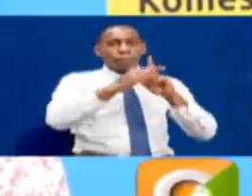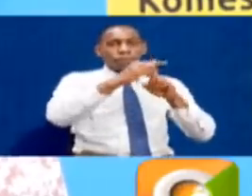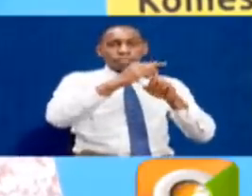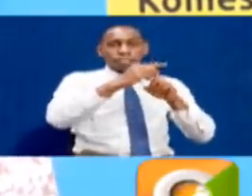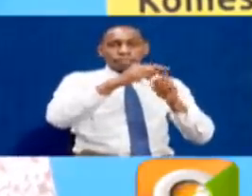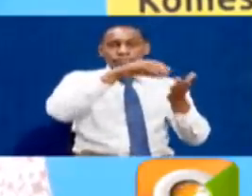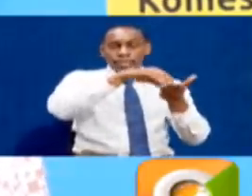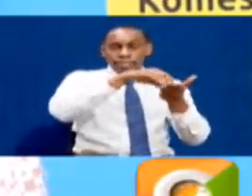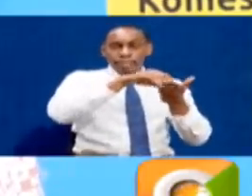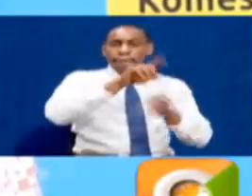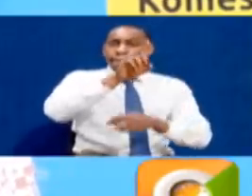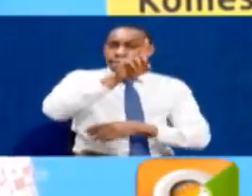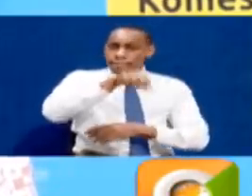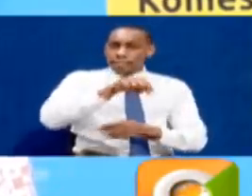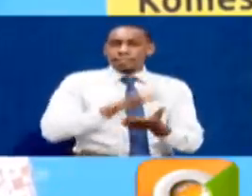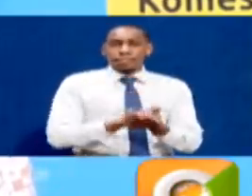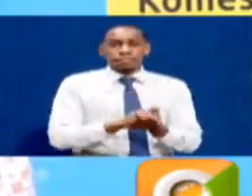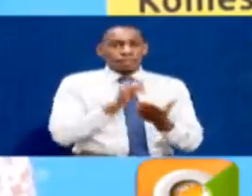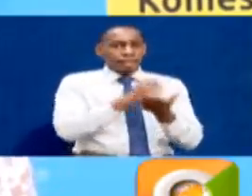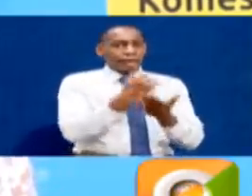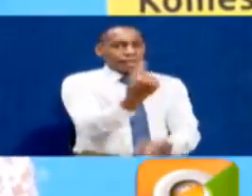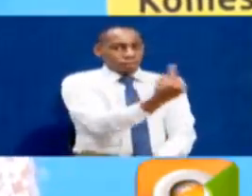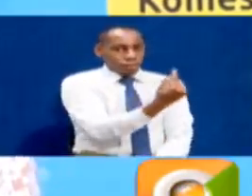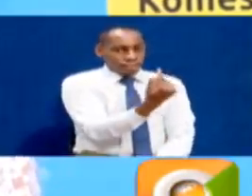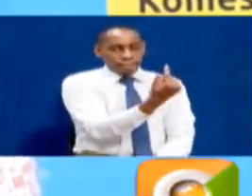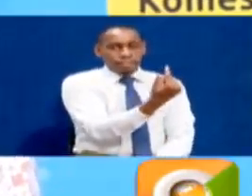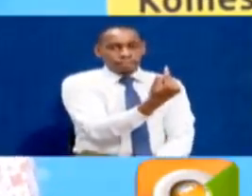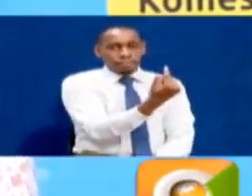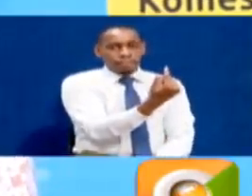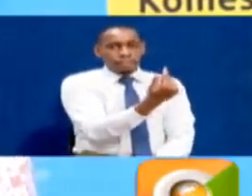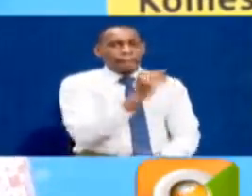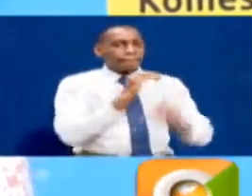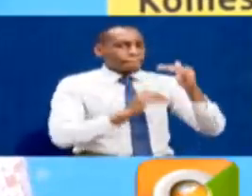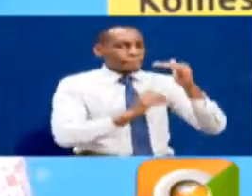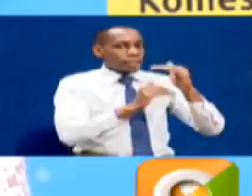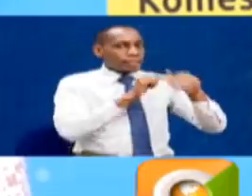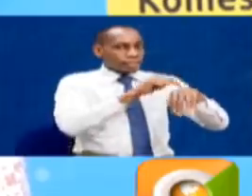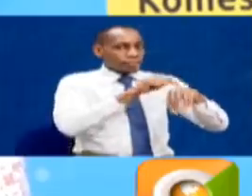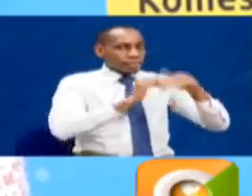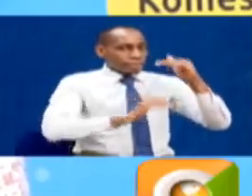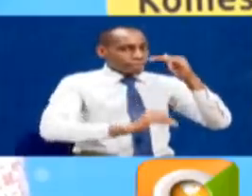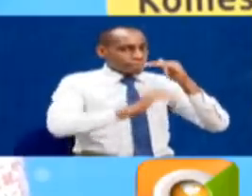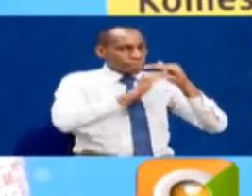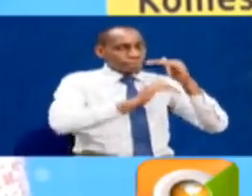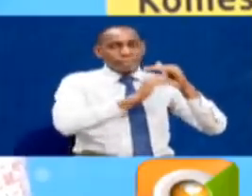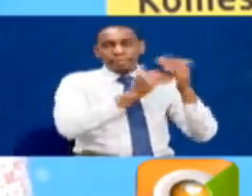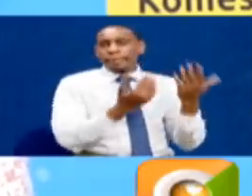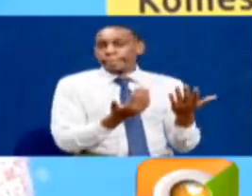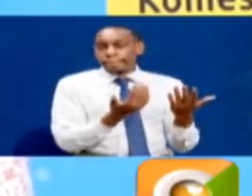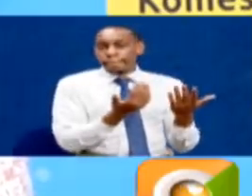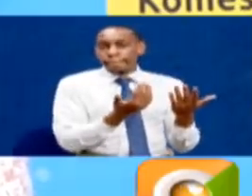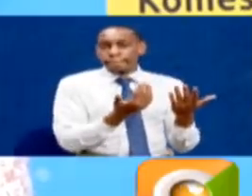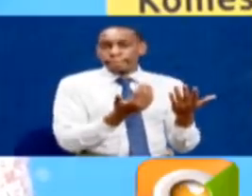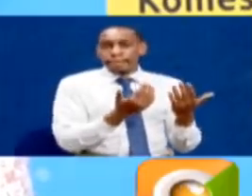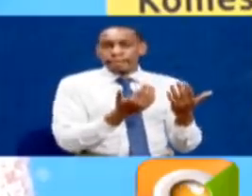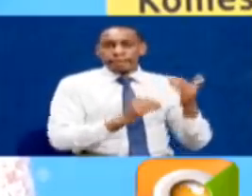cases must be isolated for a minimum period